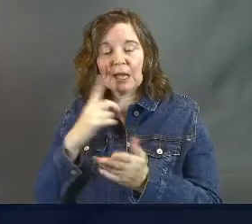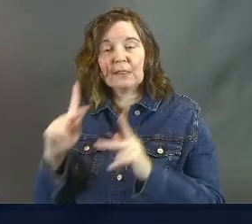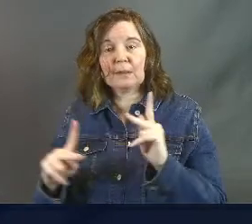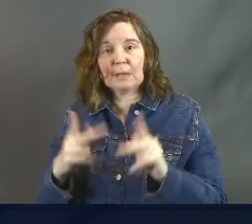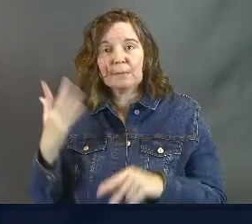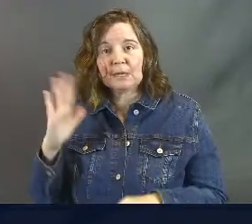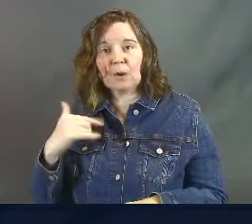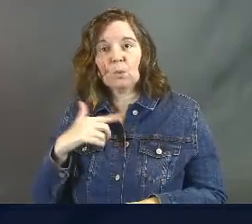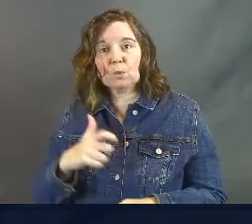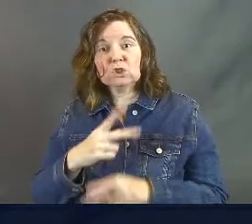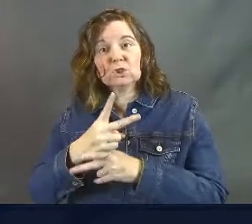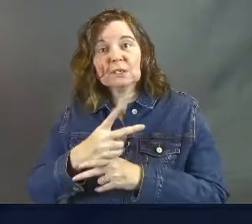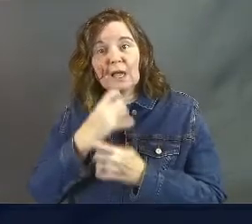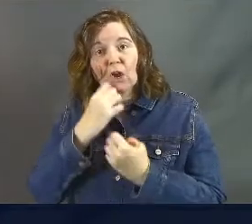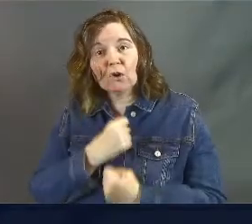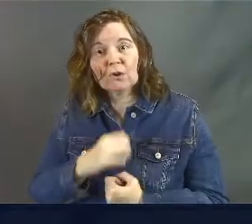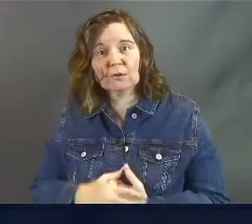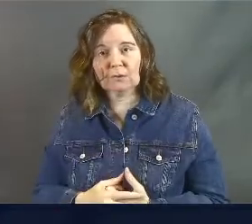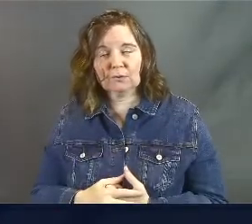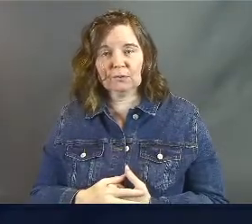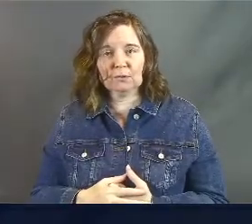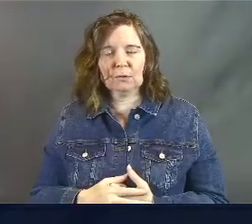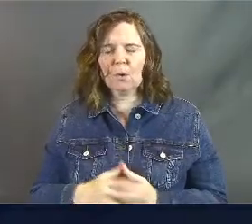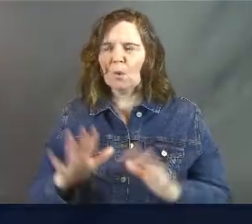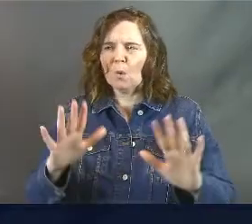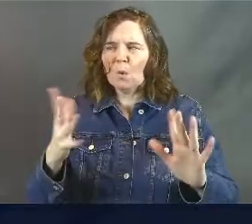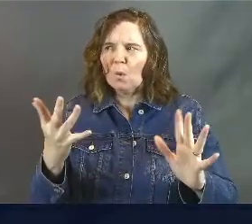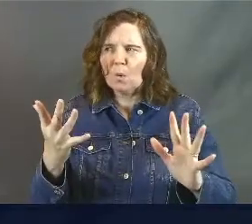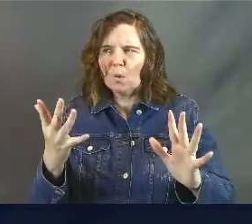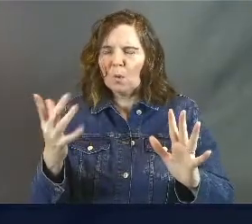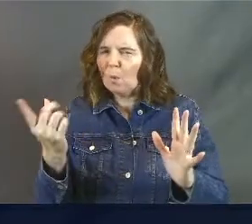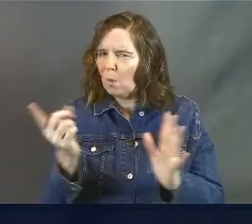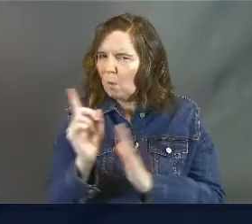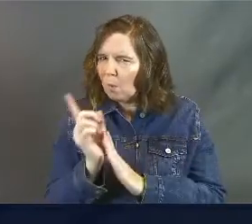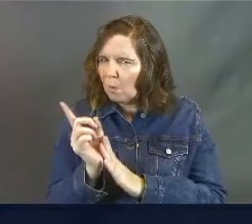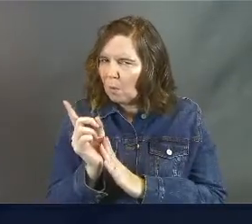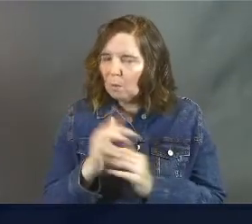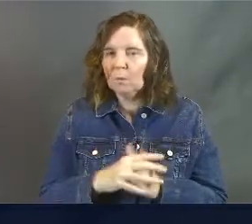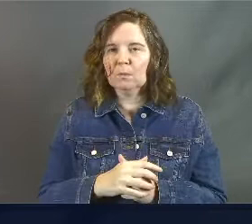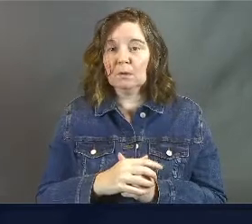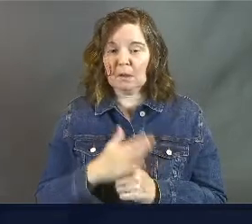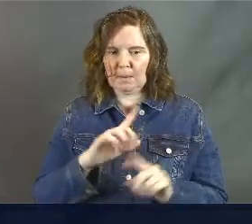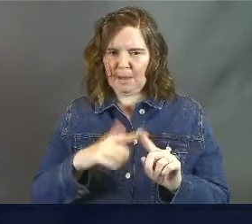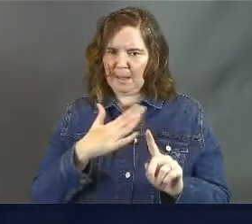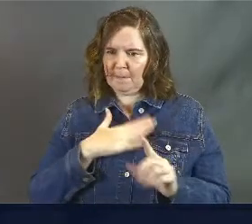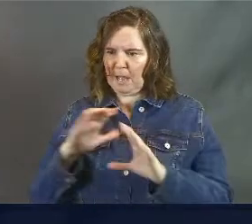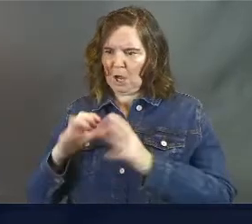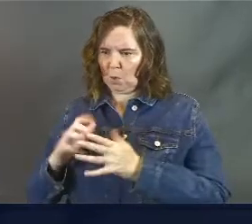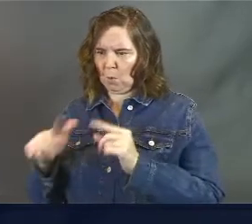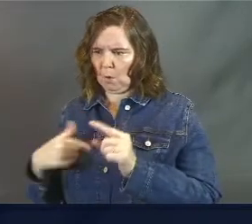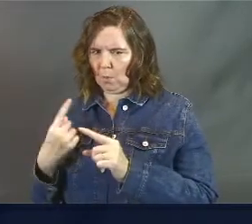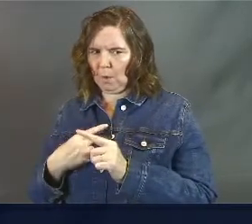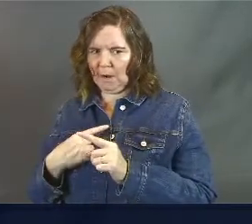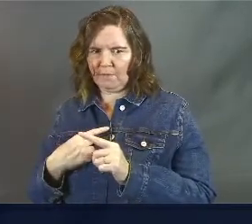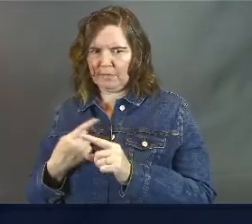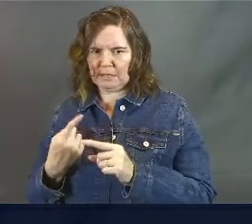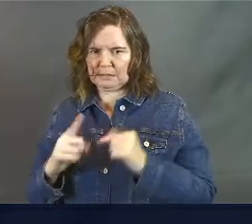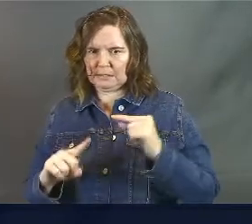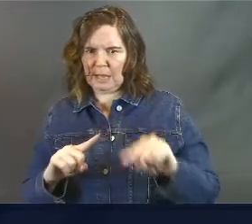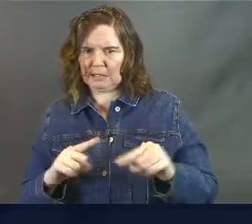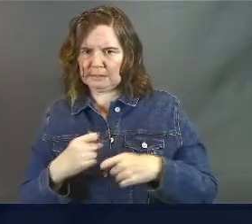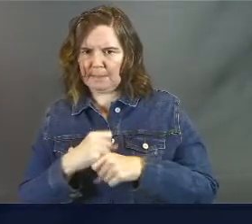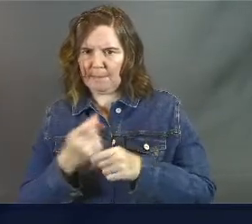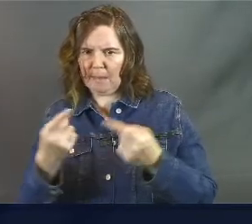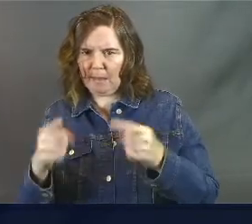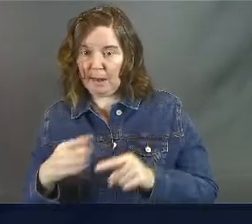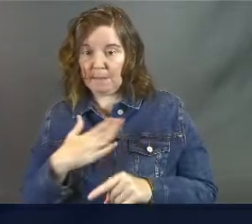the people of God, we should care. Hold on. But my group, whenever one of these accusations gets